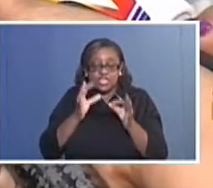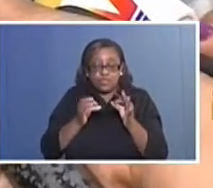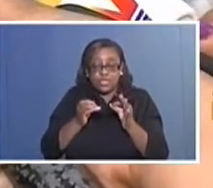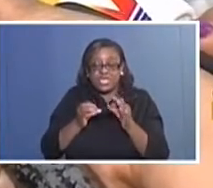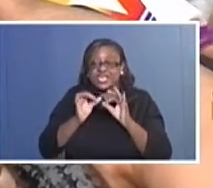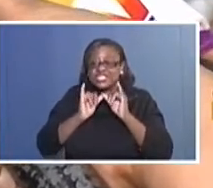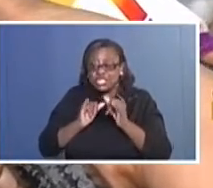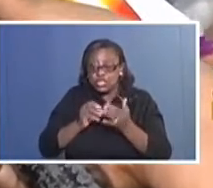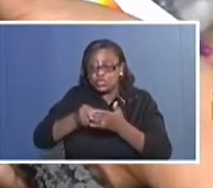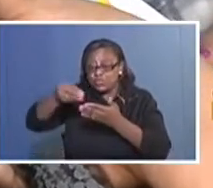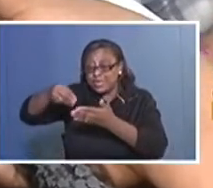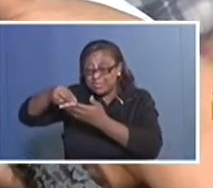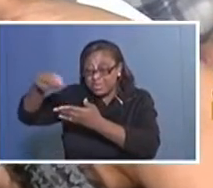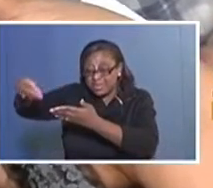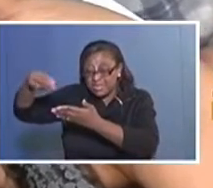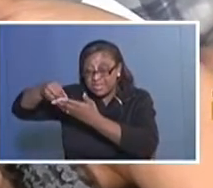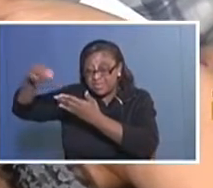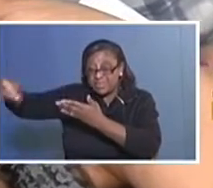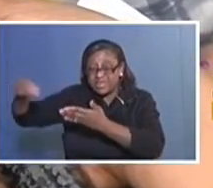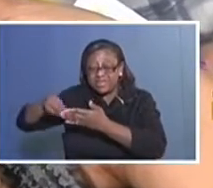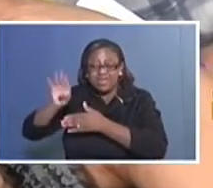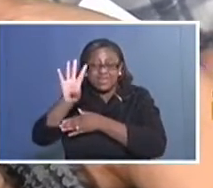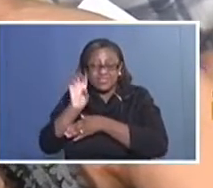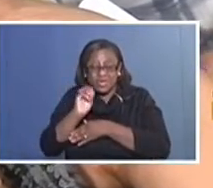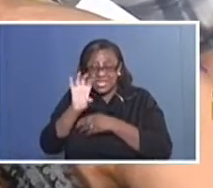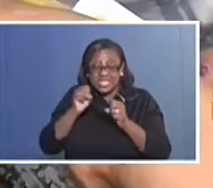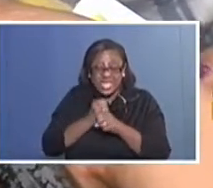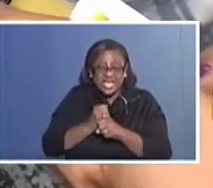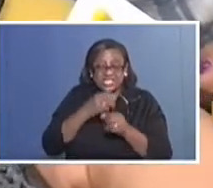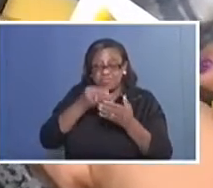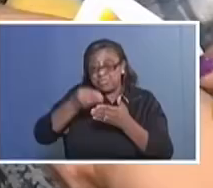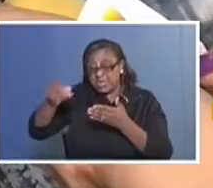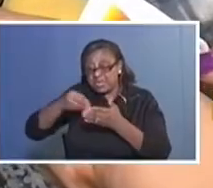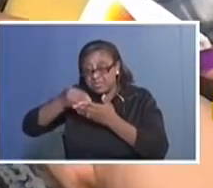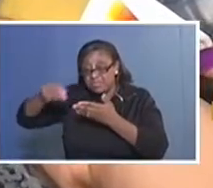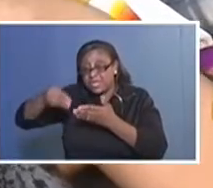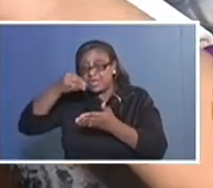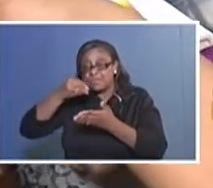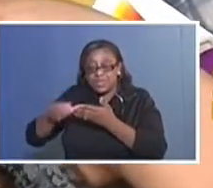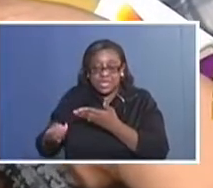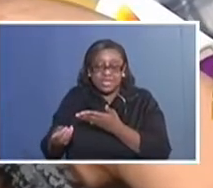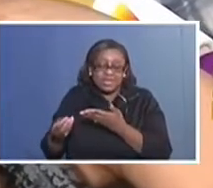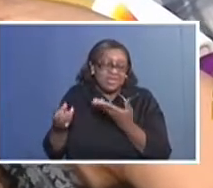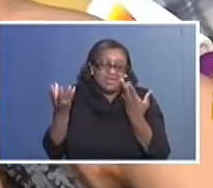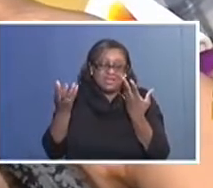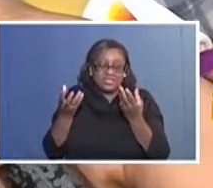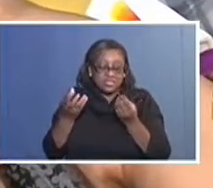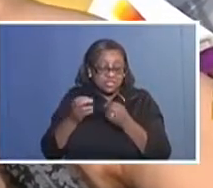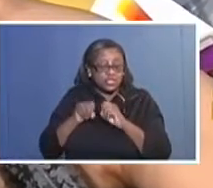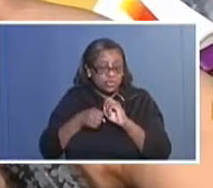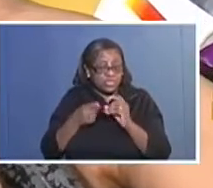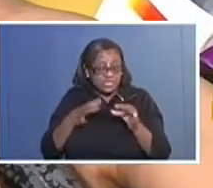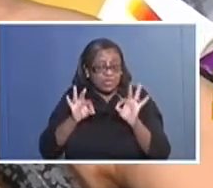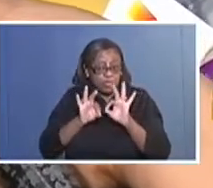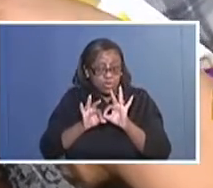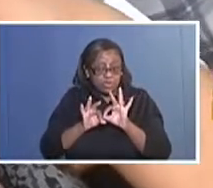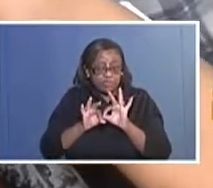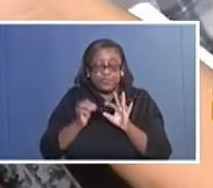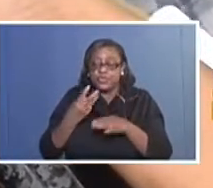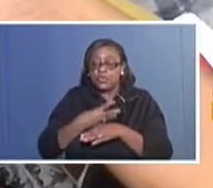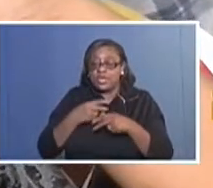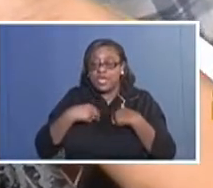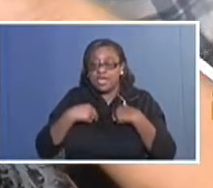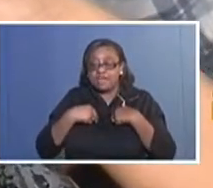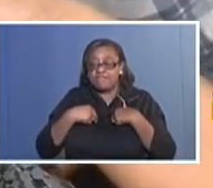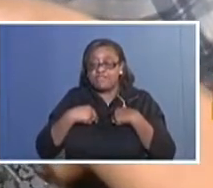continue to lease, it'll be 20, 30, 40 years where you just dumping and paying out for no real ownership. So I think it's important for them to have their own